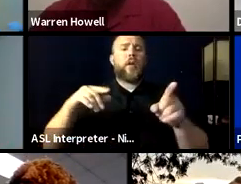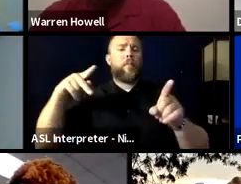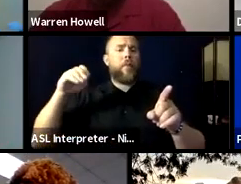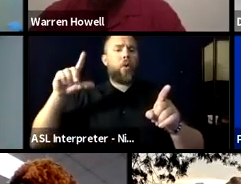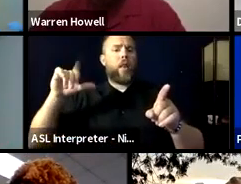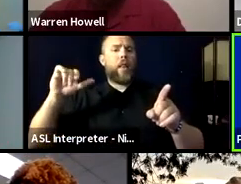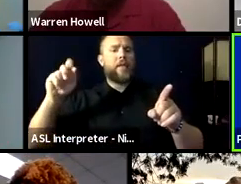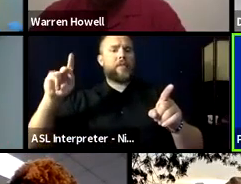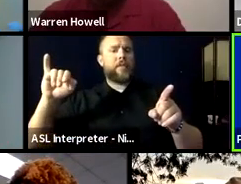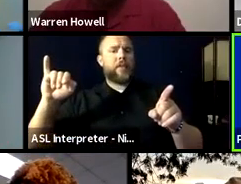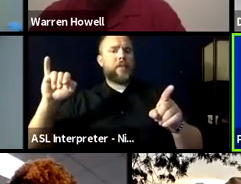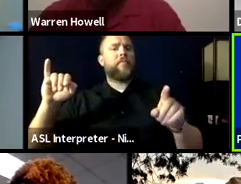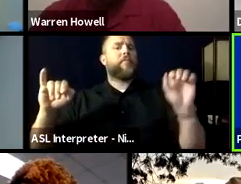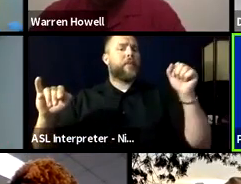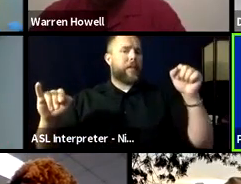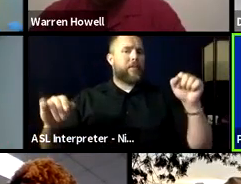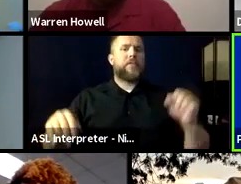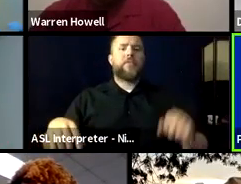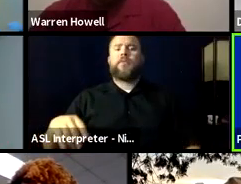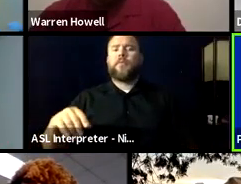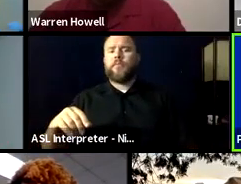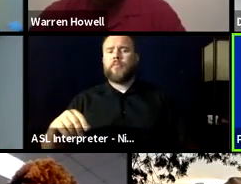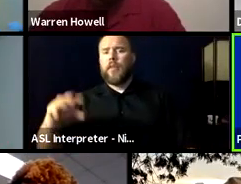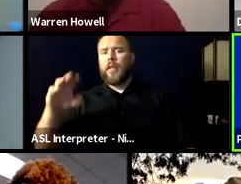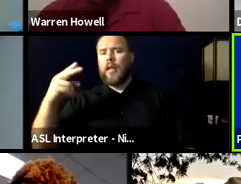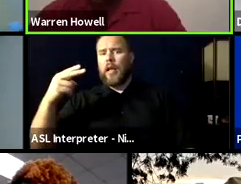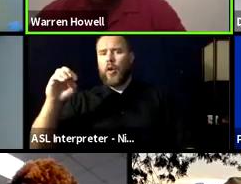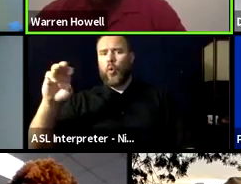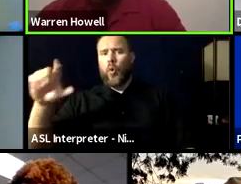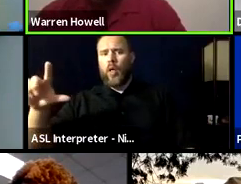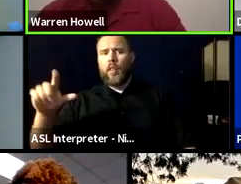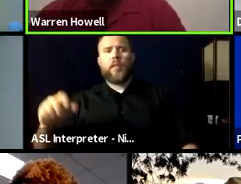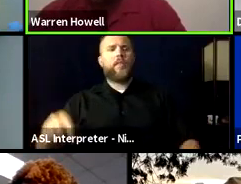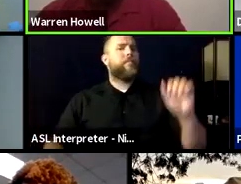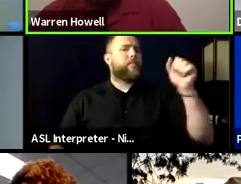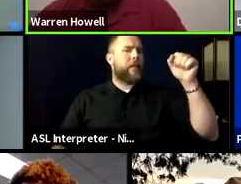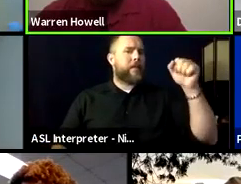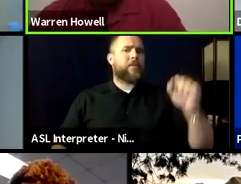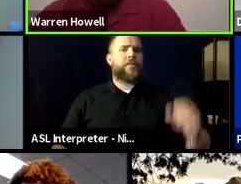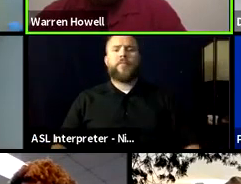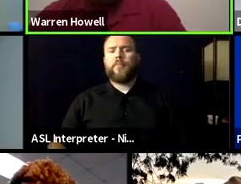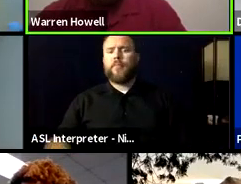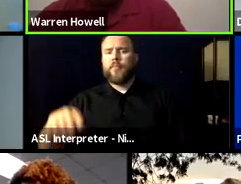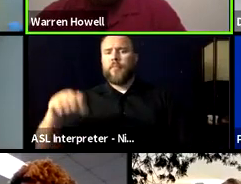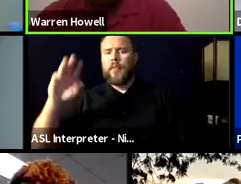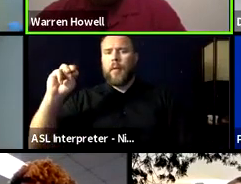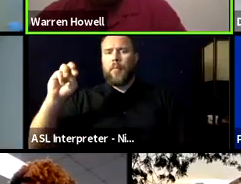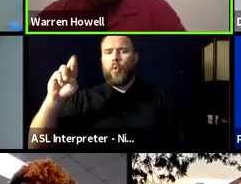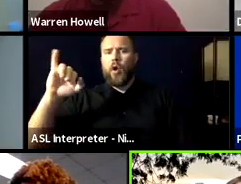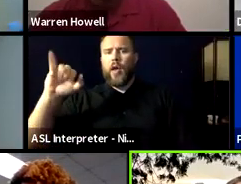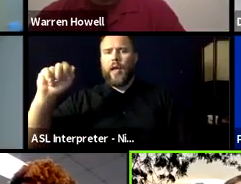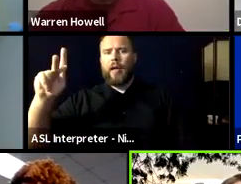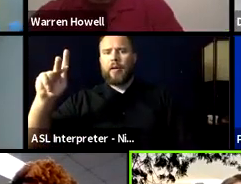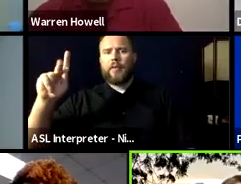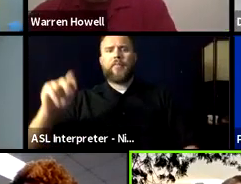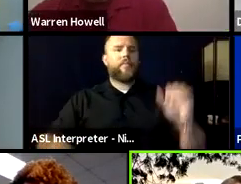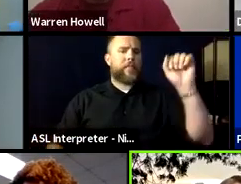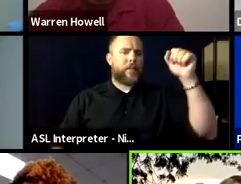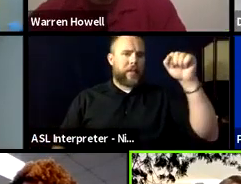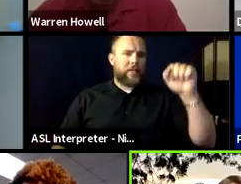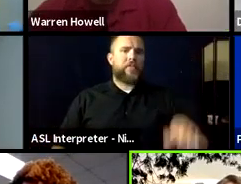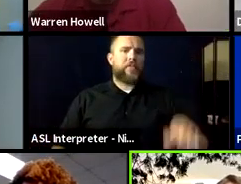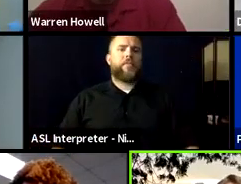Pulaski. Fred Pulaski, yes. Mr. Howell. Warren Howell, yes. Mrs. Moriak. Monica Moriak,